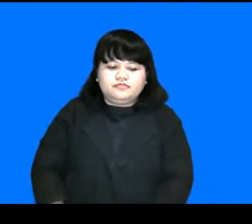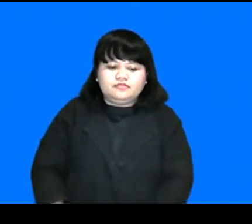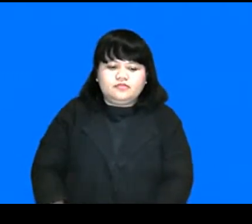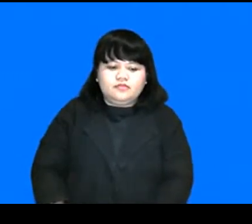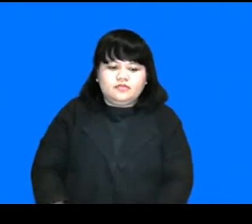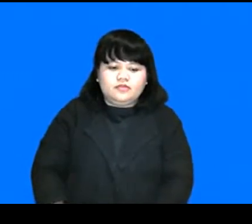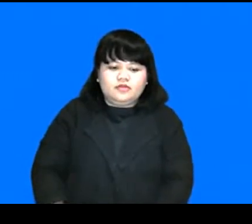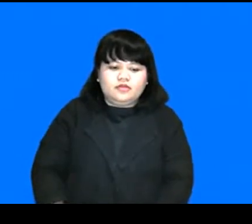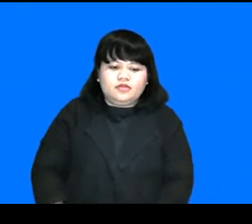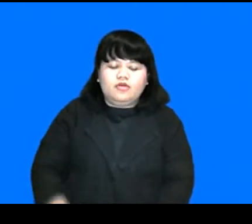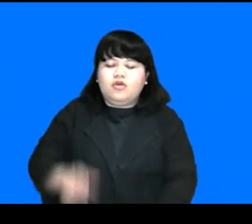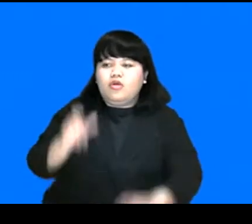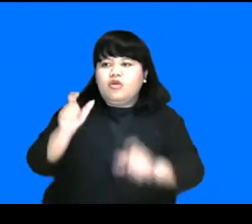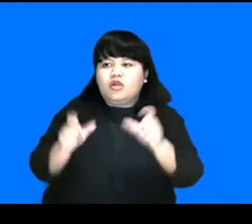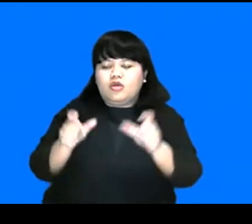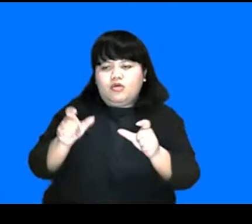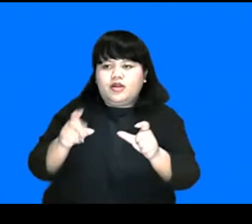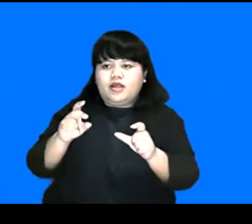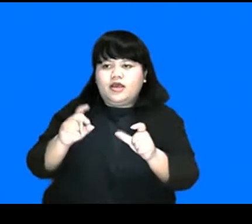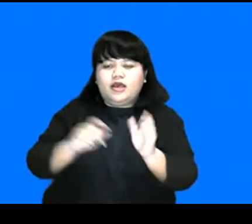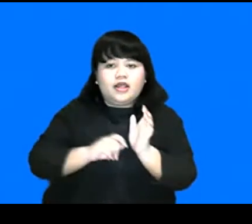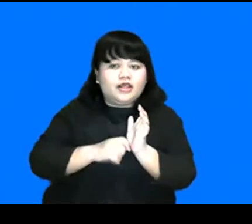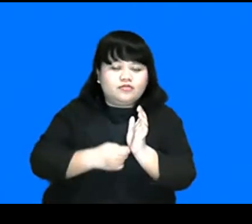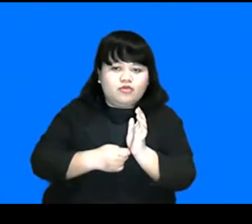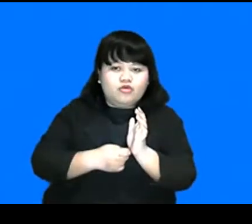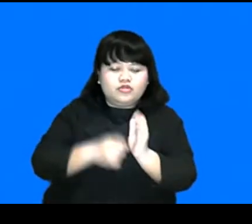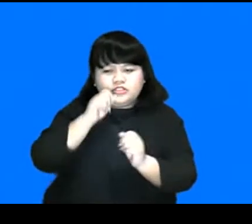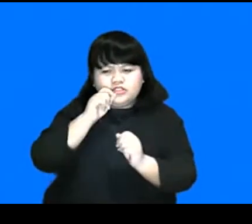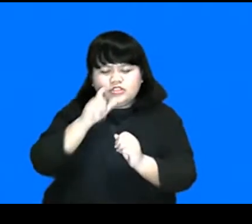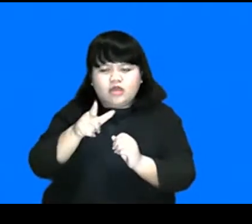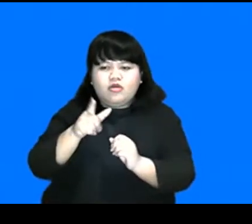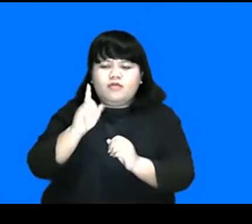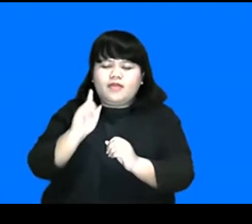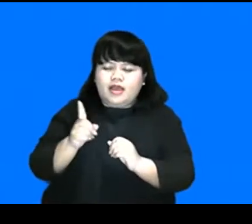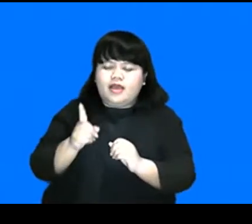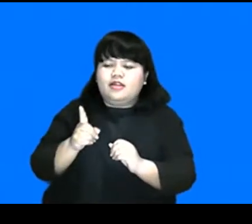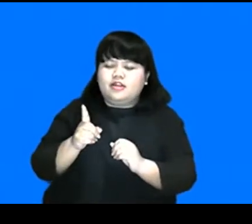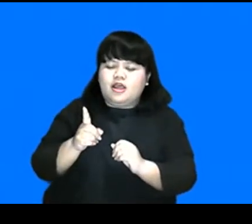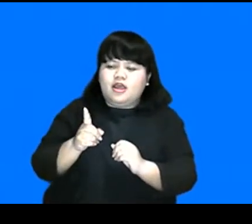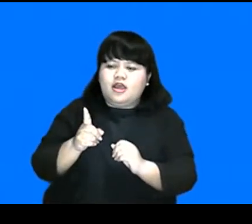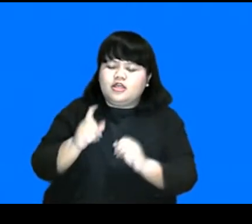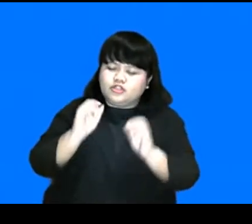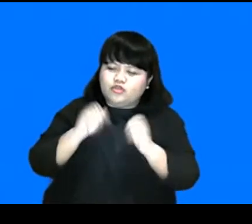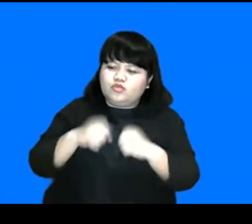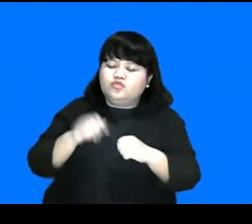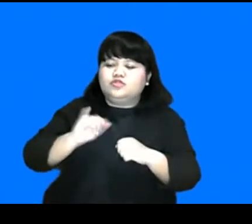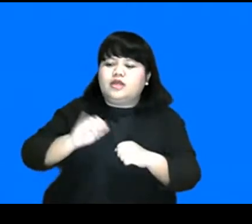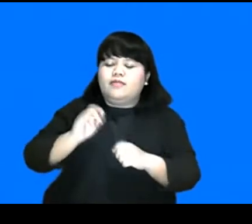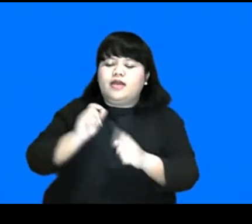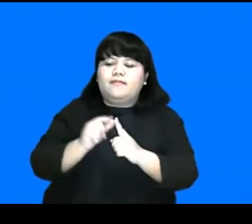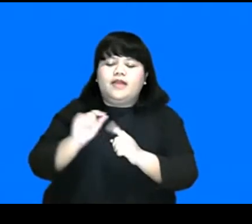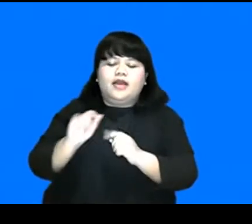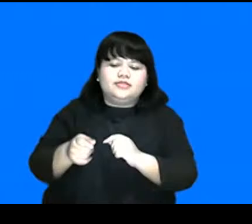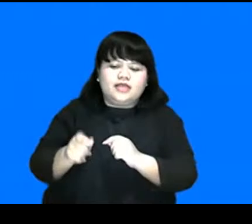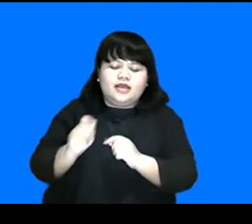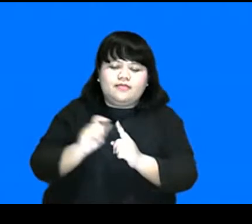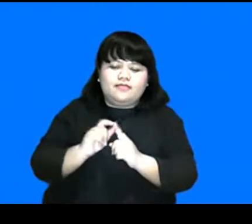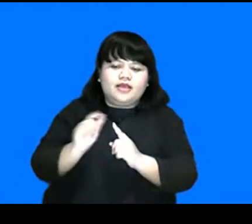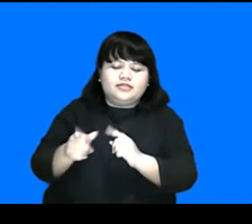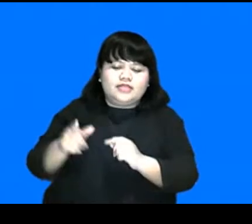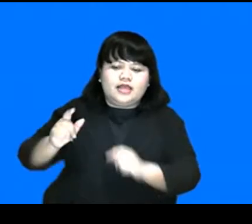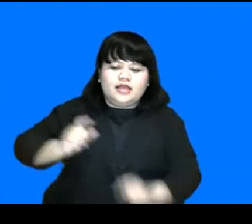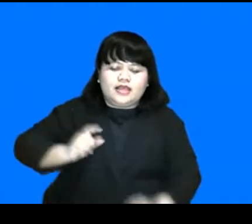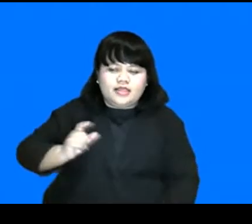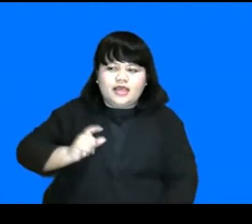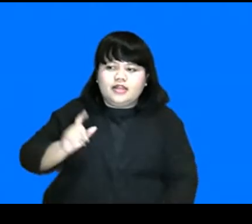agree to the wealth tax. 69. Yeah, 69%. And then we made not survey, like structured